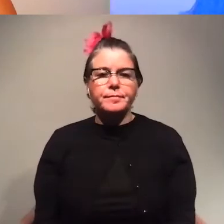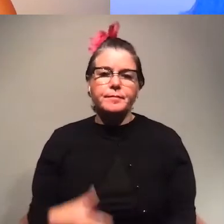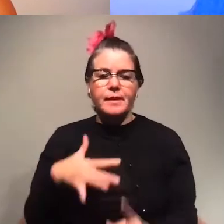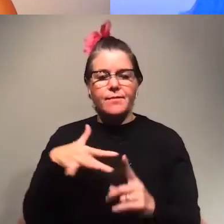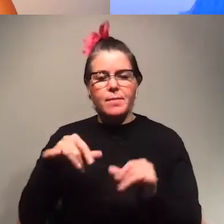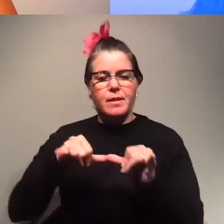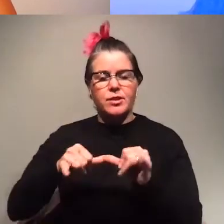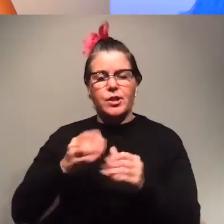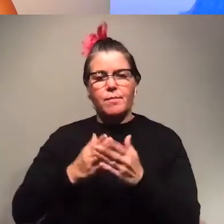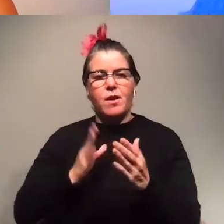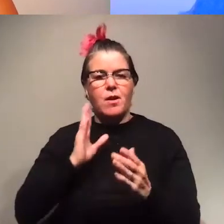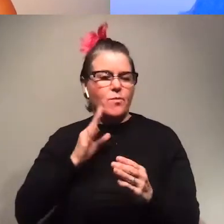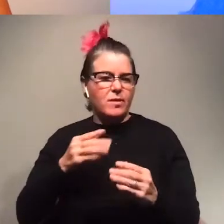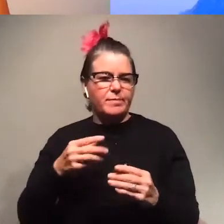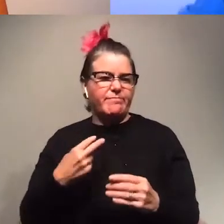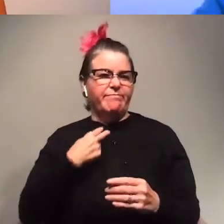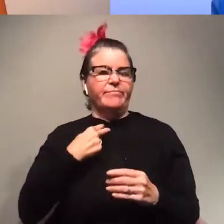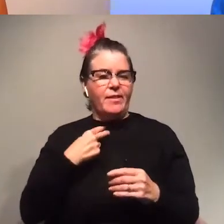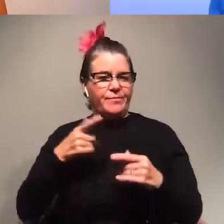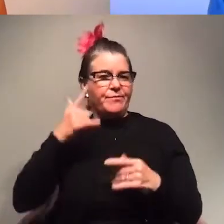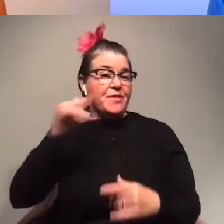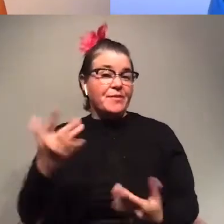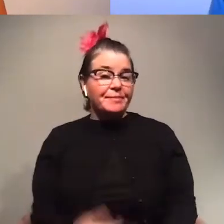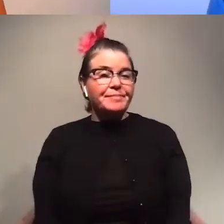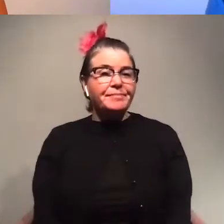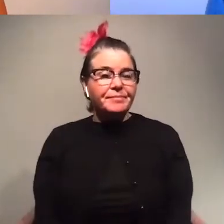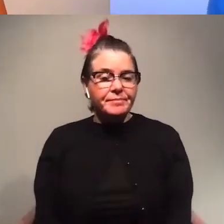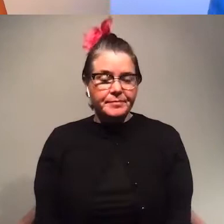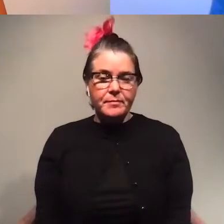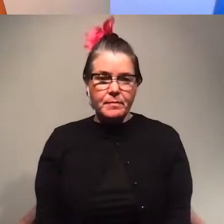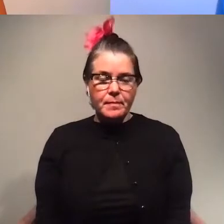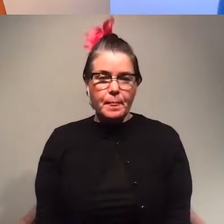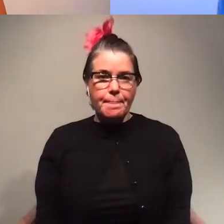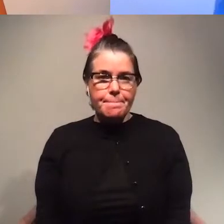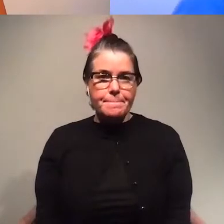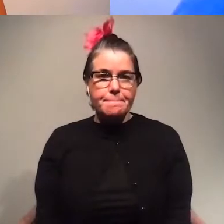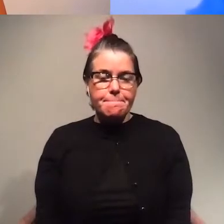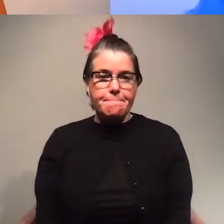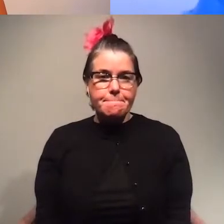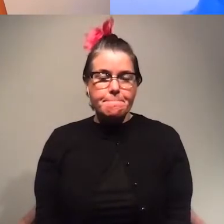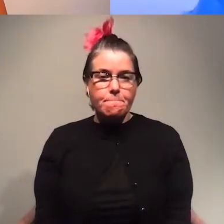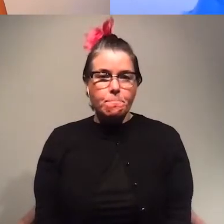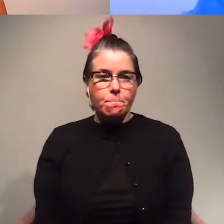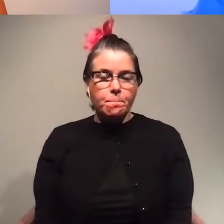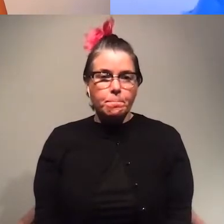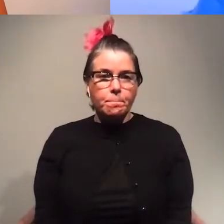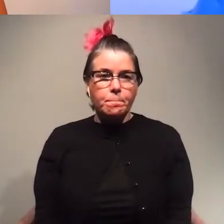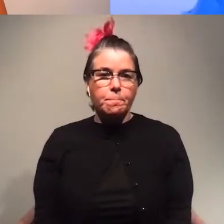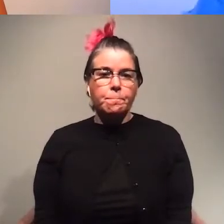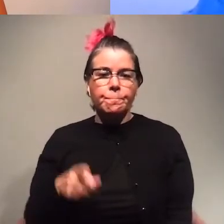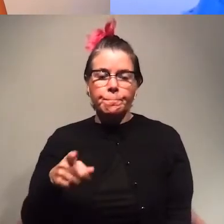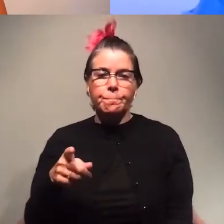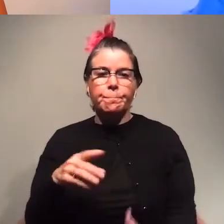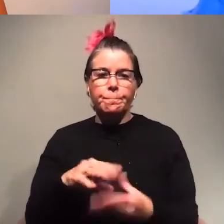aspect is going to stay with me forever. Cool. And then kind of off talking about like, you mentioned like